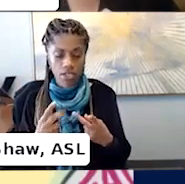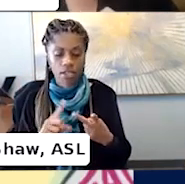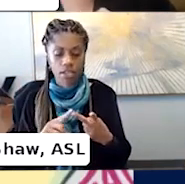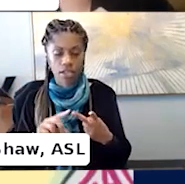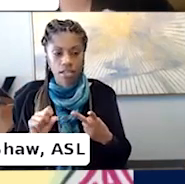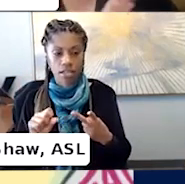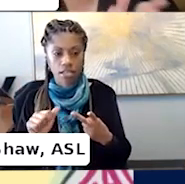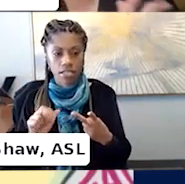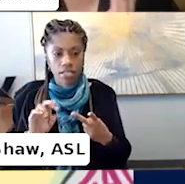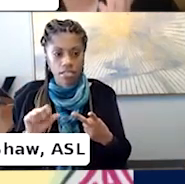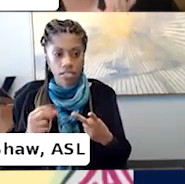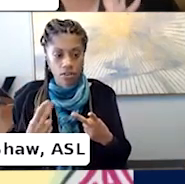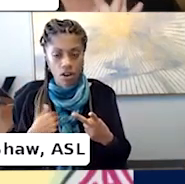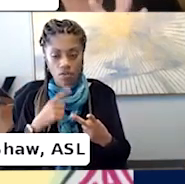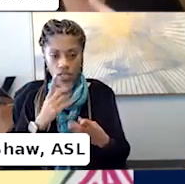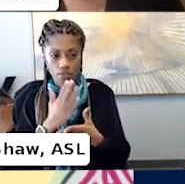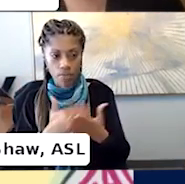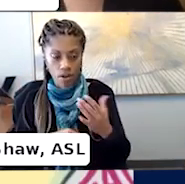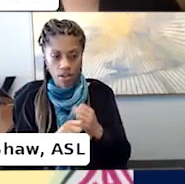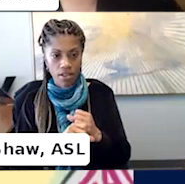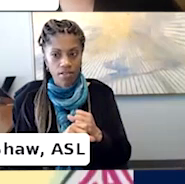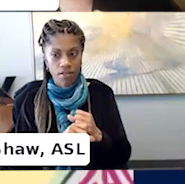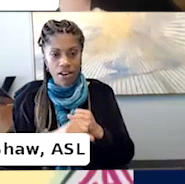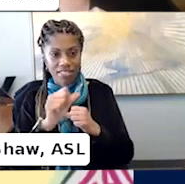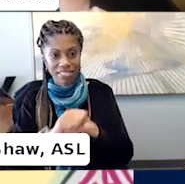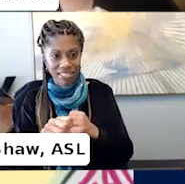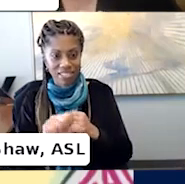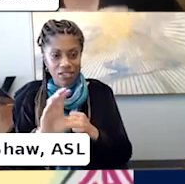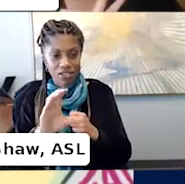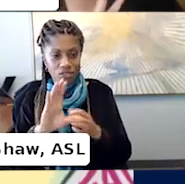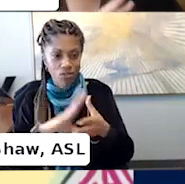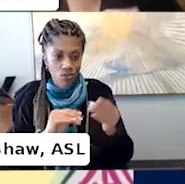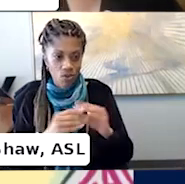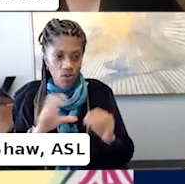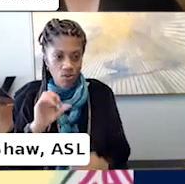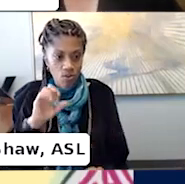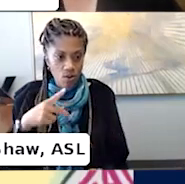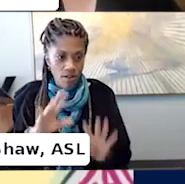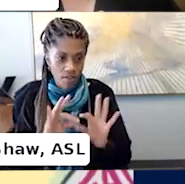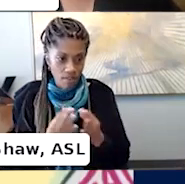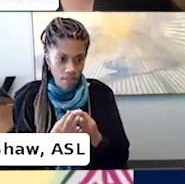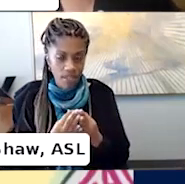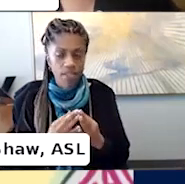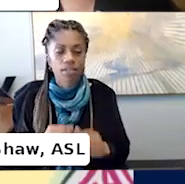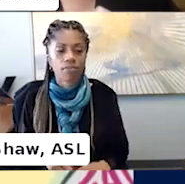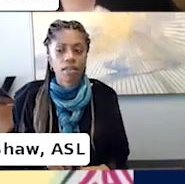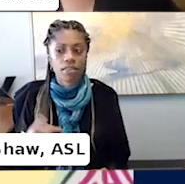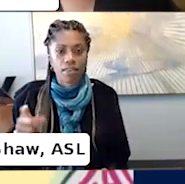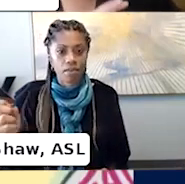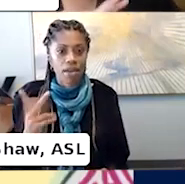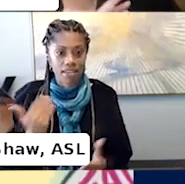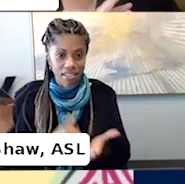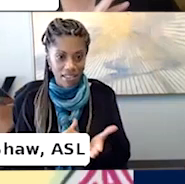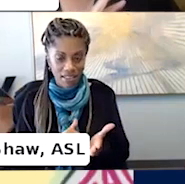for so many years. That was the first time they came to StoryCorps. They came back again when Josh was in